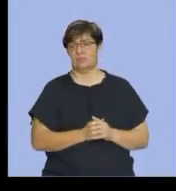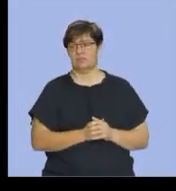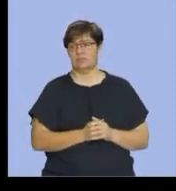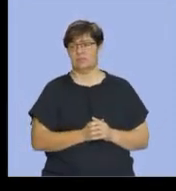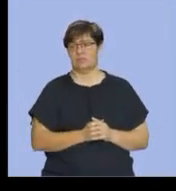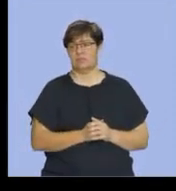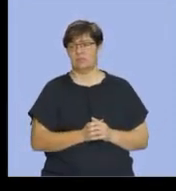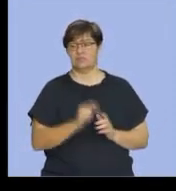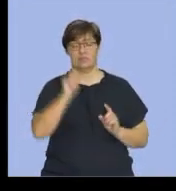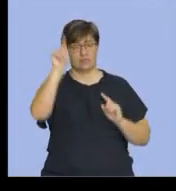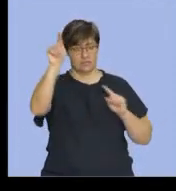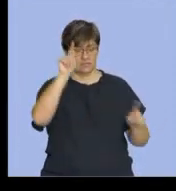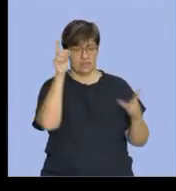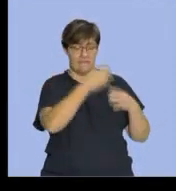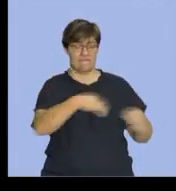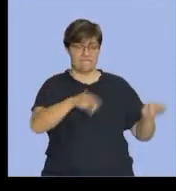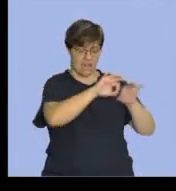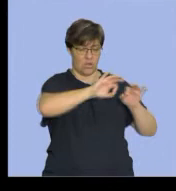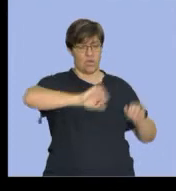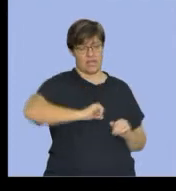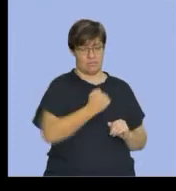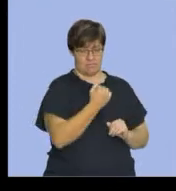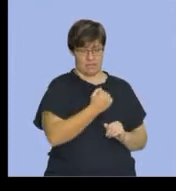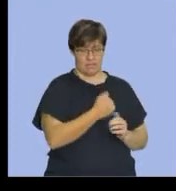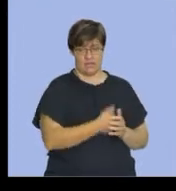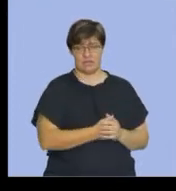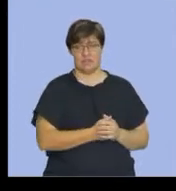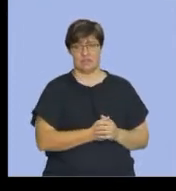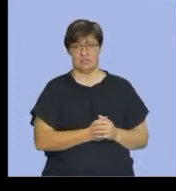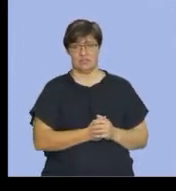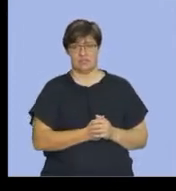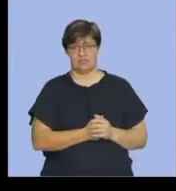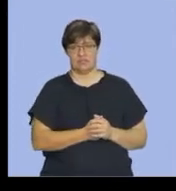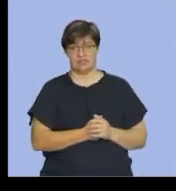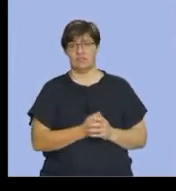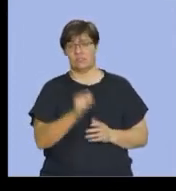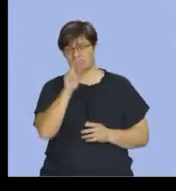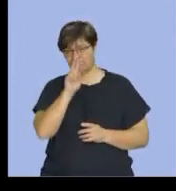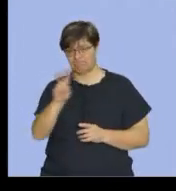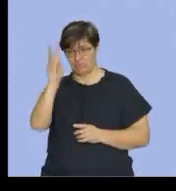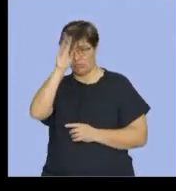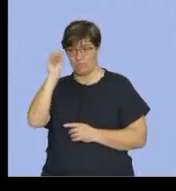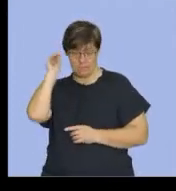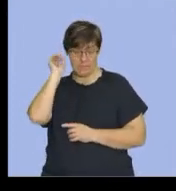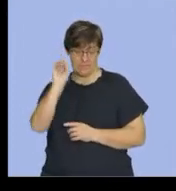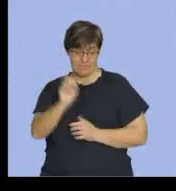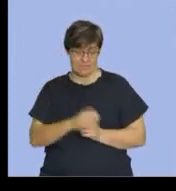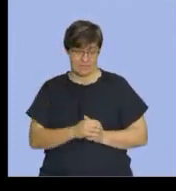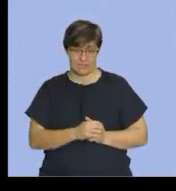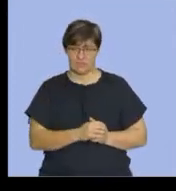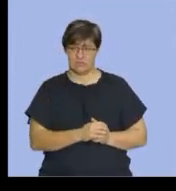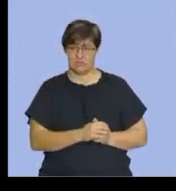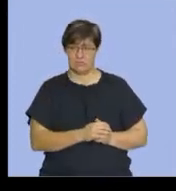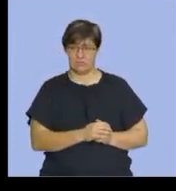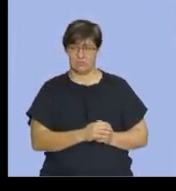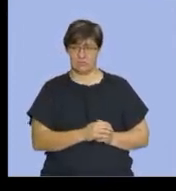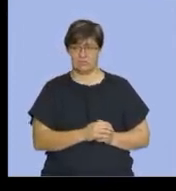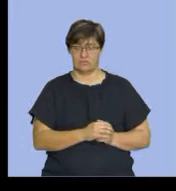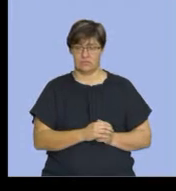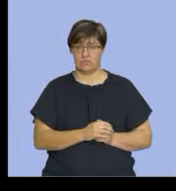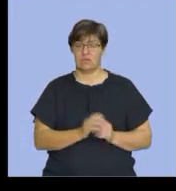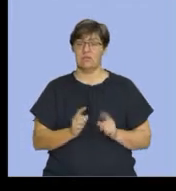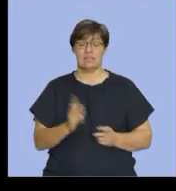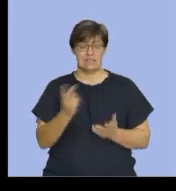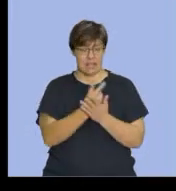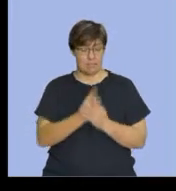want to keep these values that I've got over here so that you remember them. Those 2 go in the